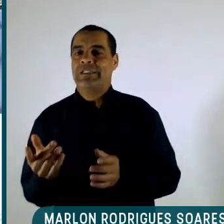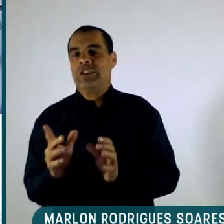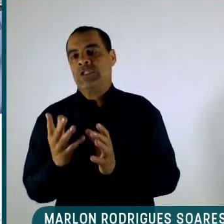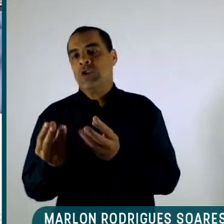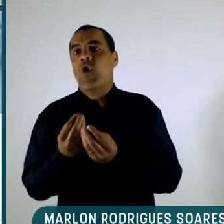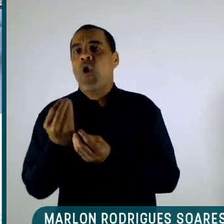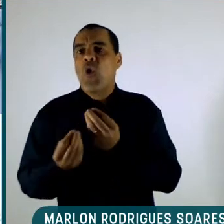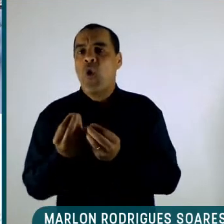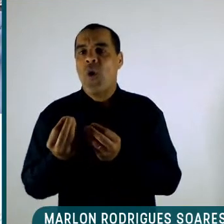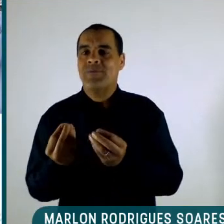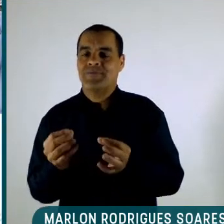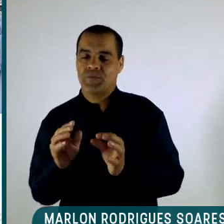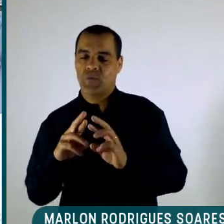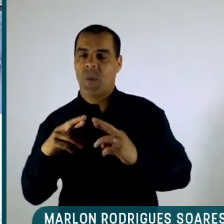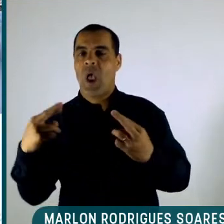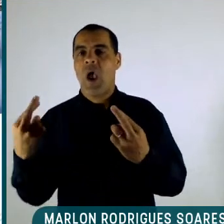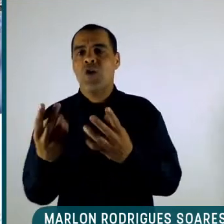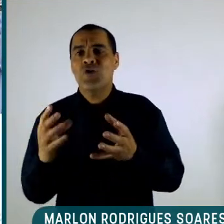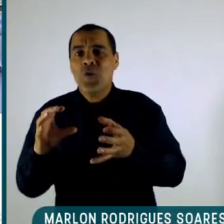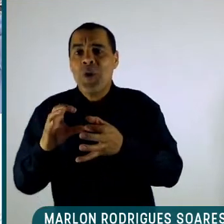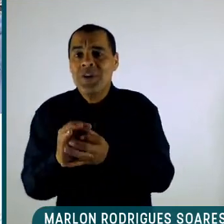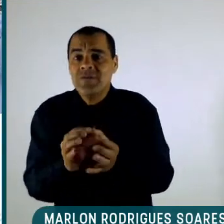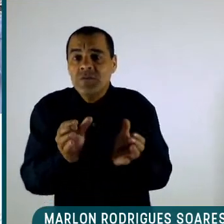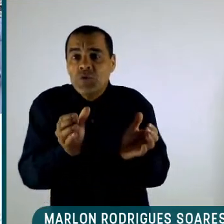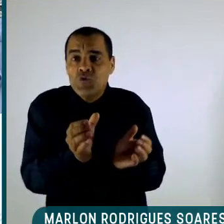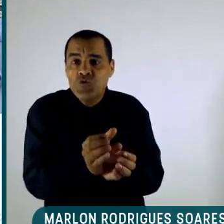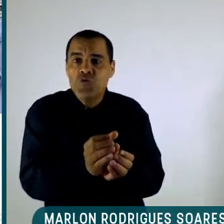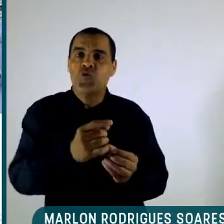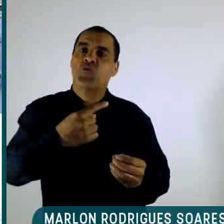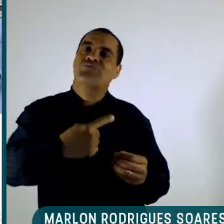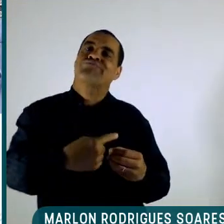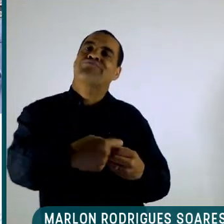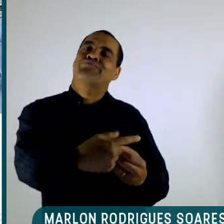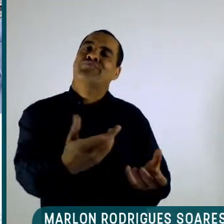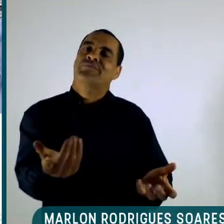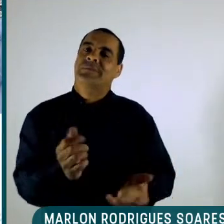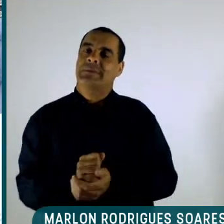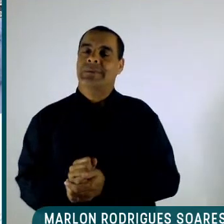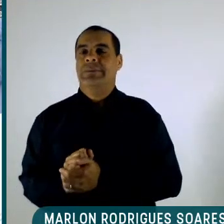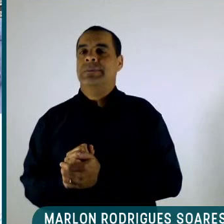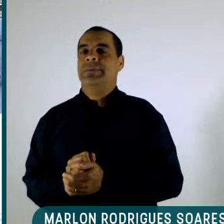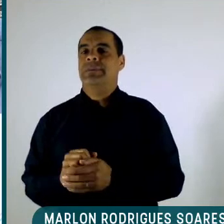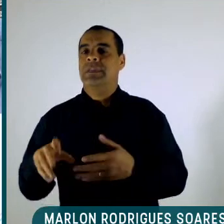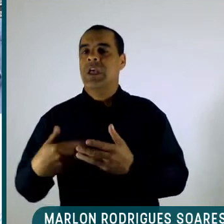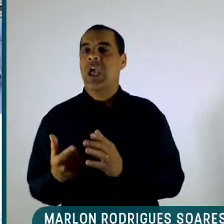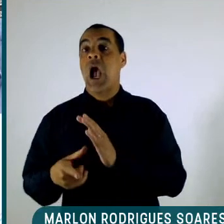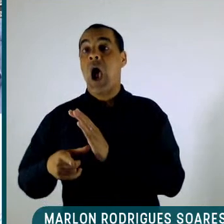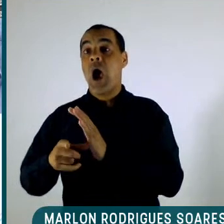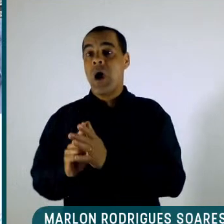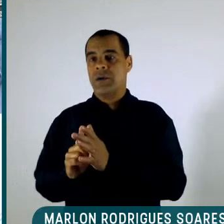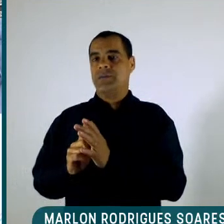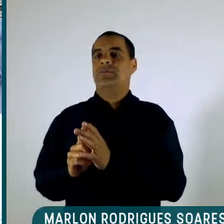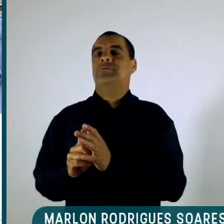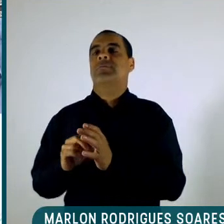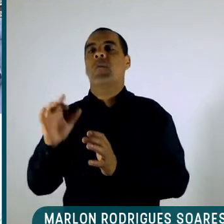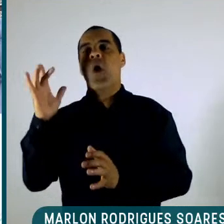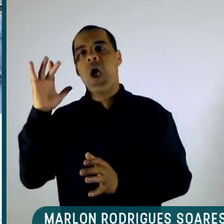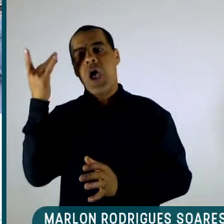If we do that collectively, we are able to bring benefits and